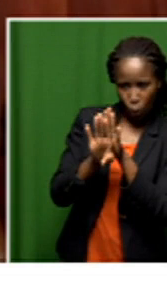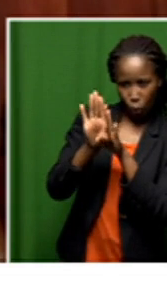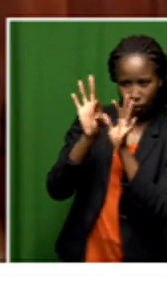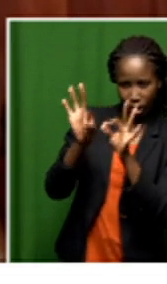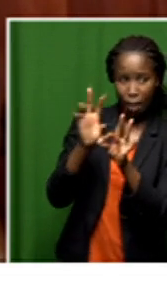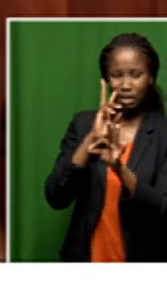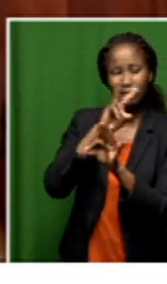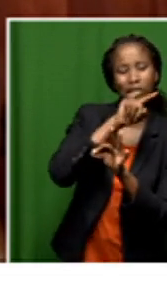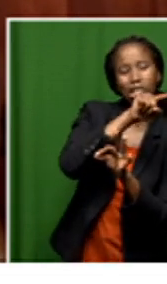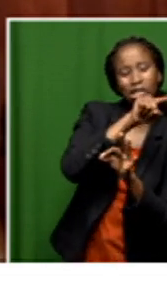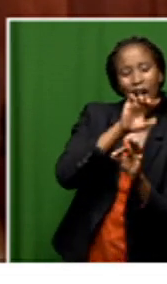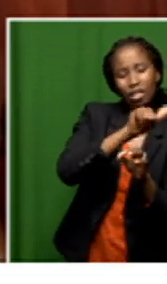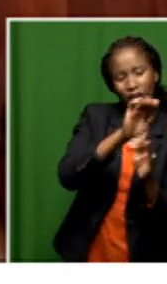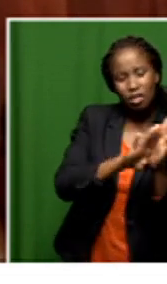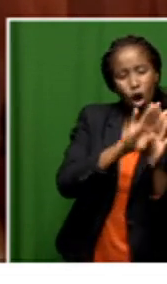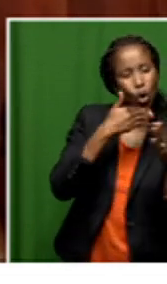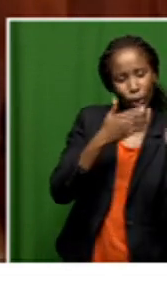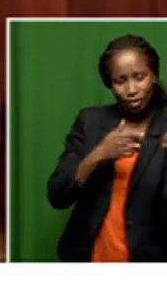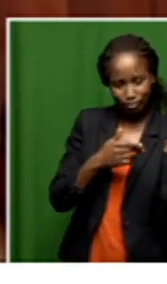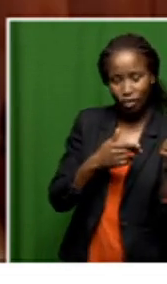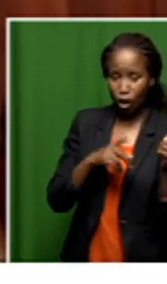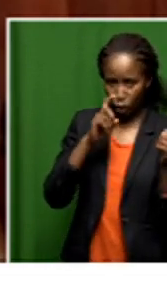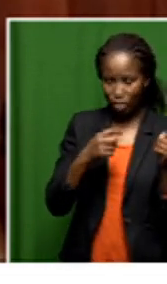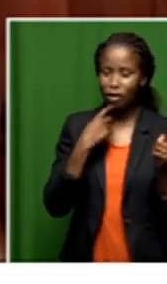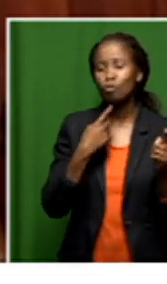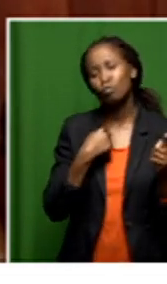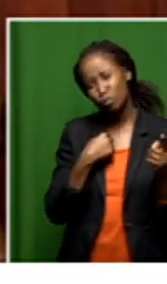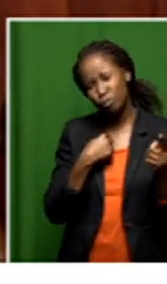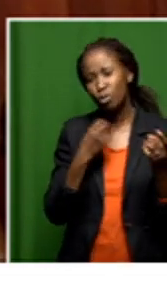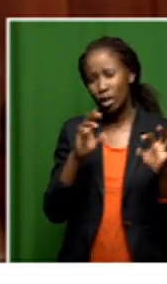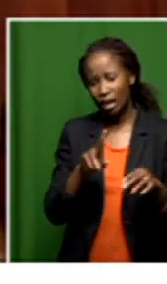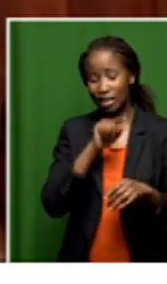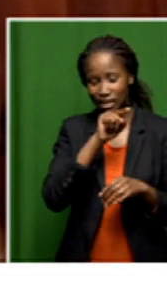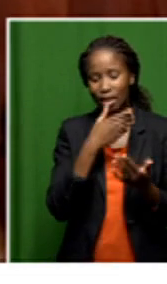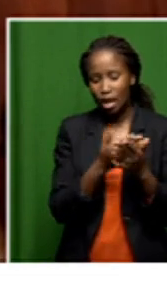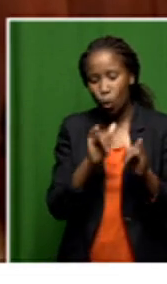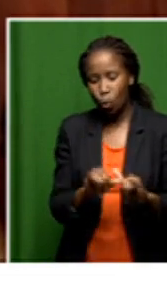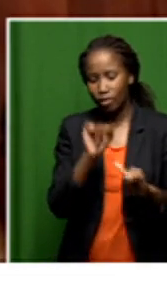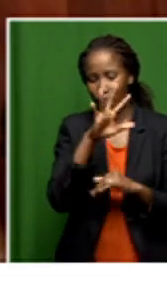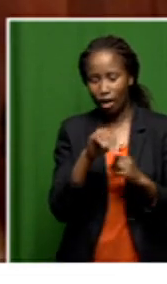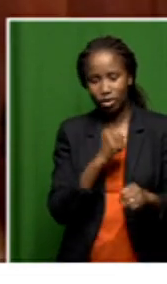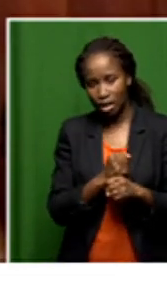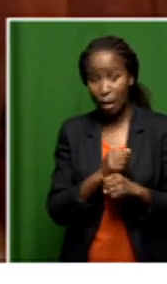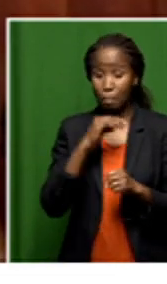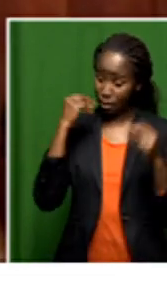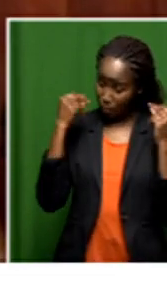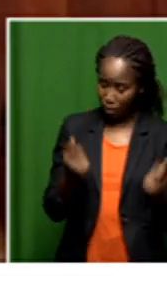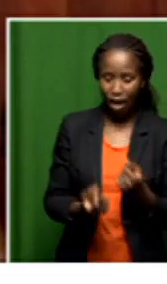doing well, I think you need to say to yourself, okay, so this is the next 5 years of growth. It's not going to be what's happening right